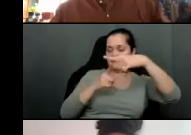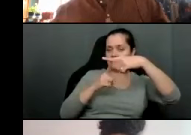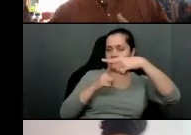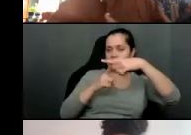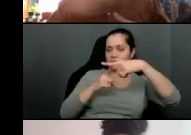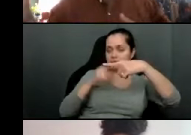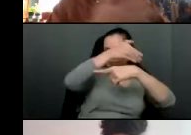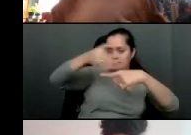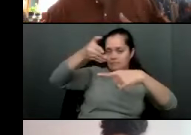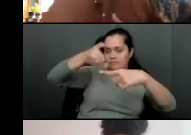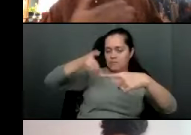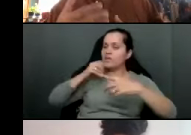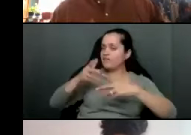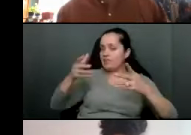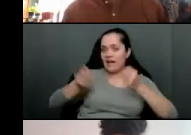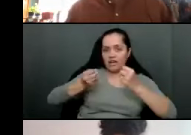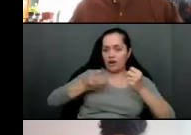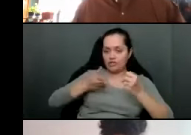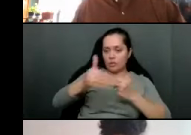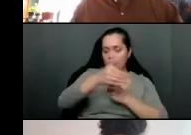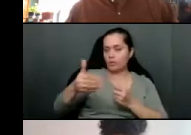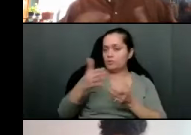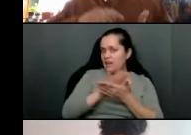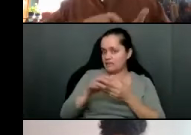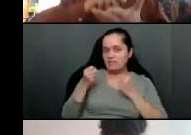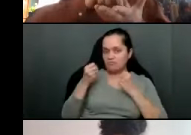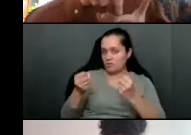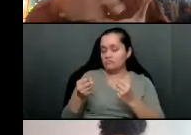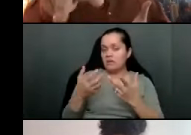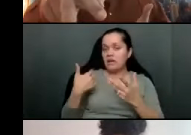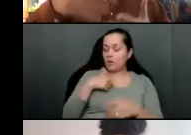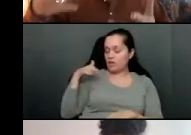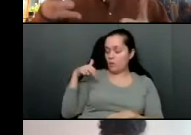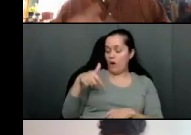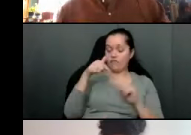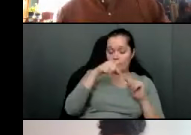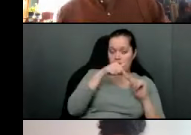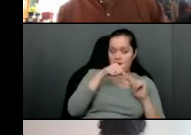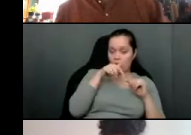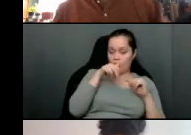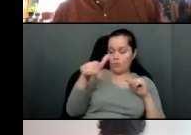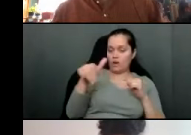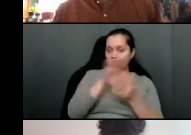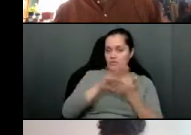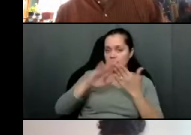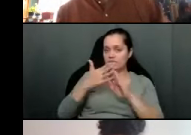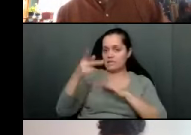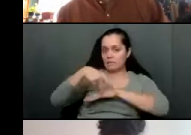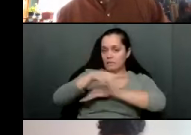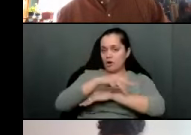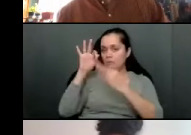kind of handy. We didn't have a lot of cars going through, and we could walk from there to a nice city park.